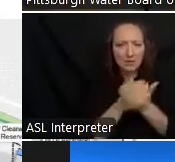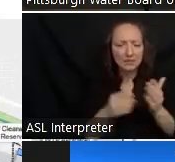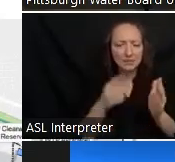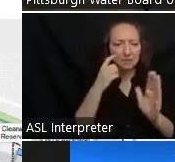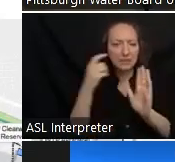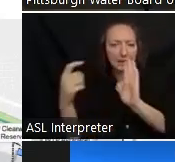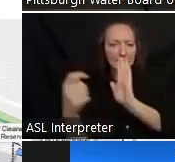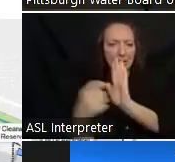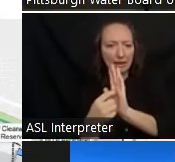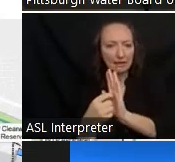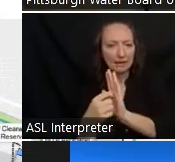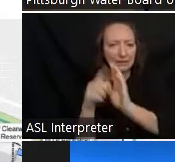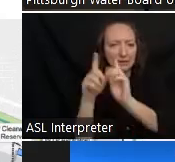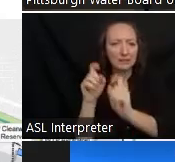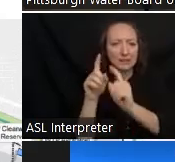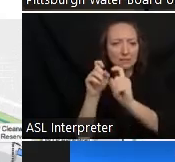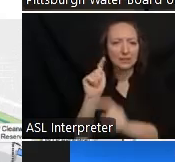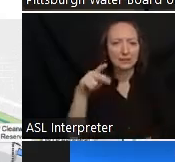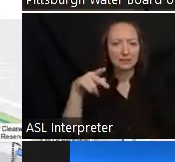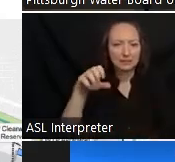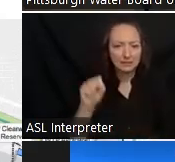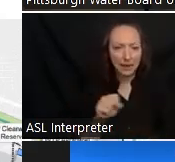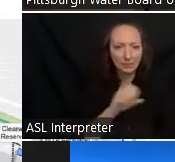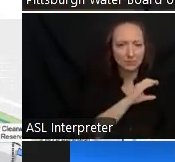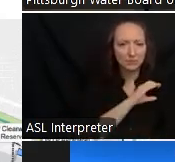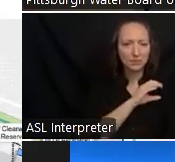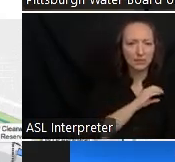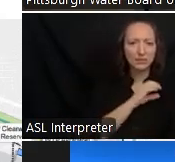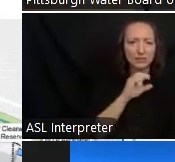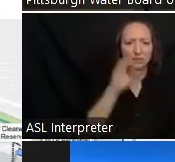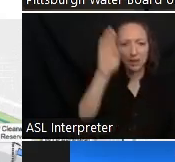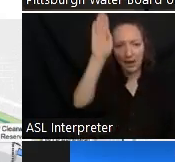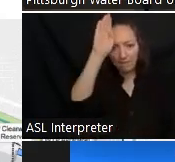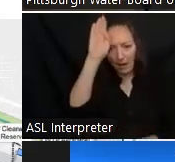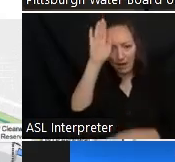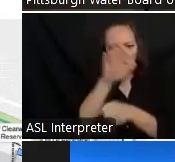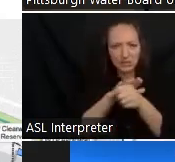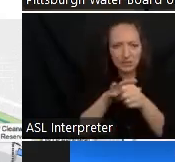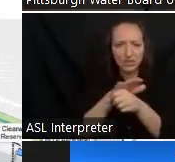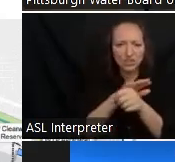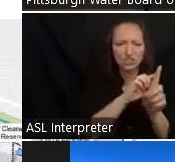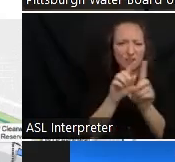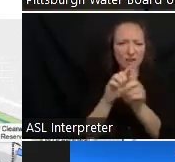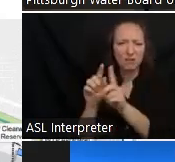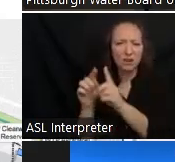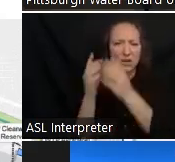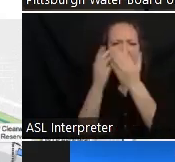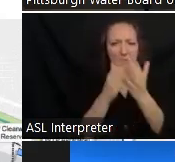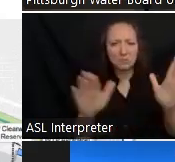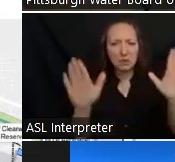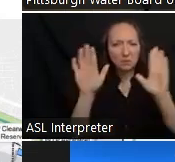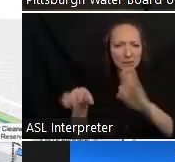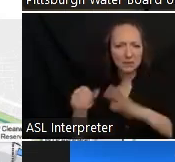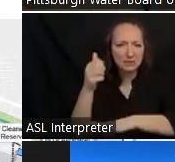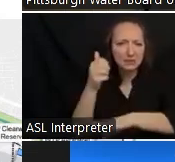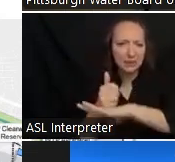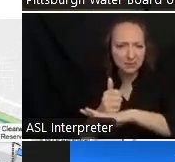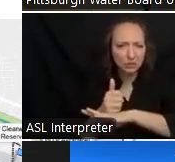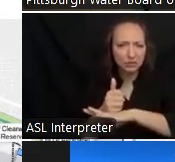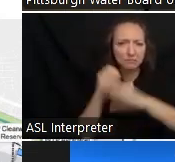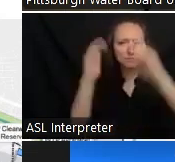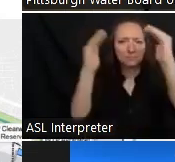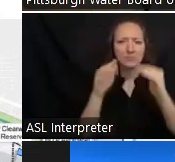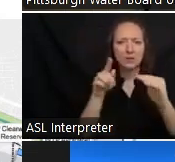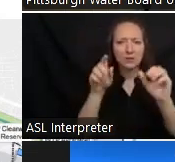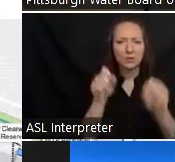just mentioned. The small black dots here are a little harder to see, but those are those same different sampling locations that we hit on those